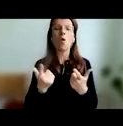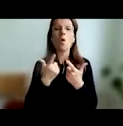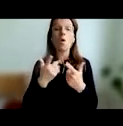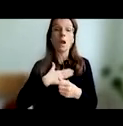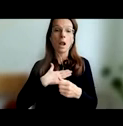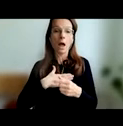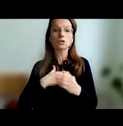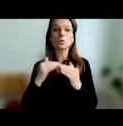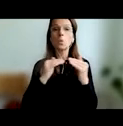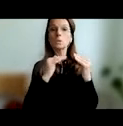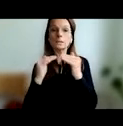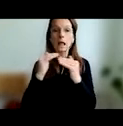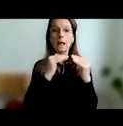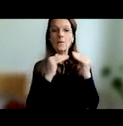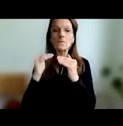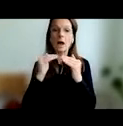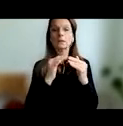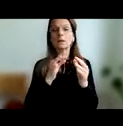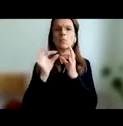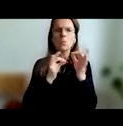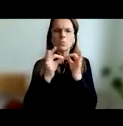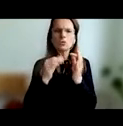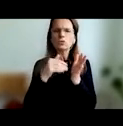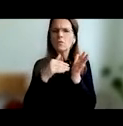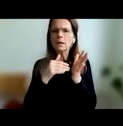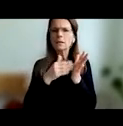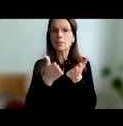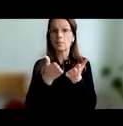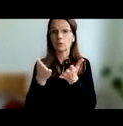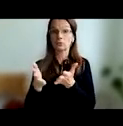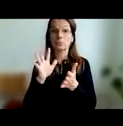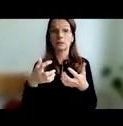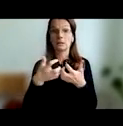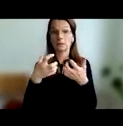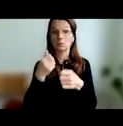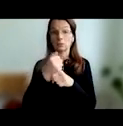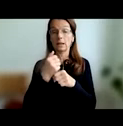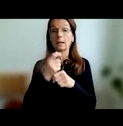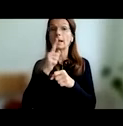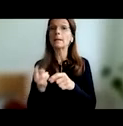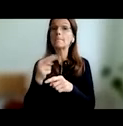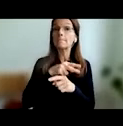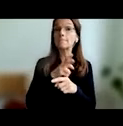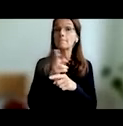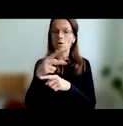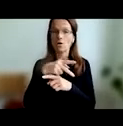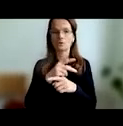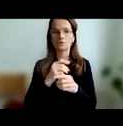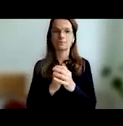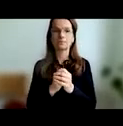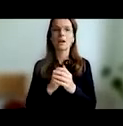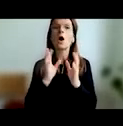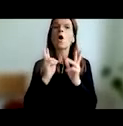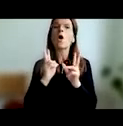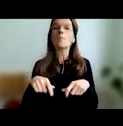cosevani system informato will la tergudela facilitate the per matching between prejorni the la mia supply tolis and demand telefonem. on the labor market and Omogucio labor market sistemi